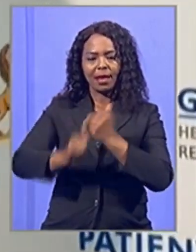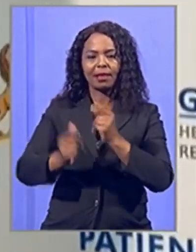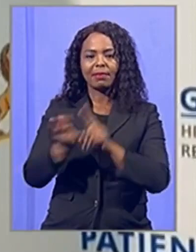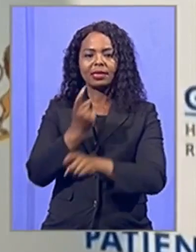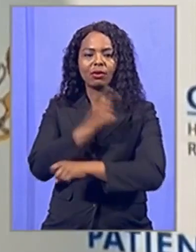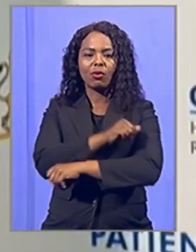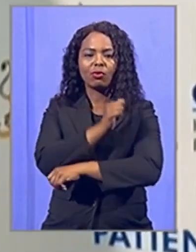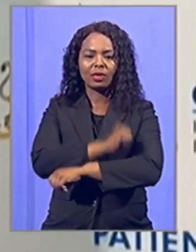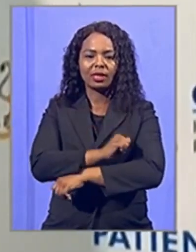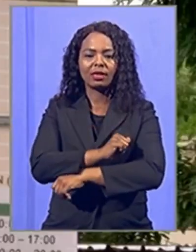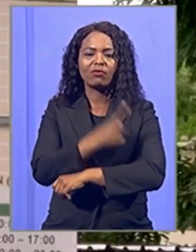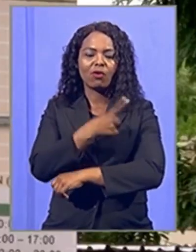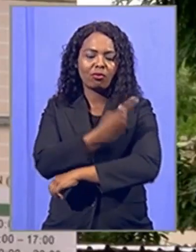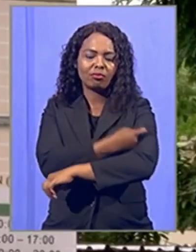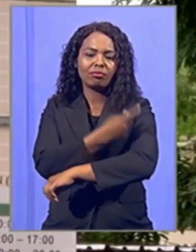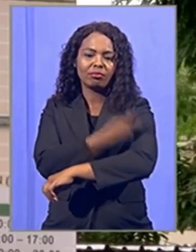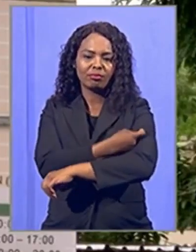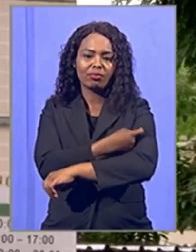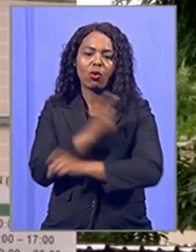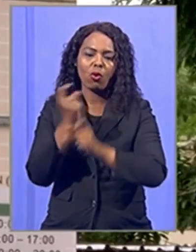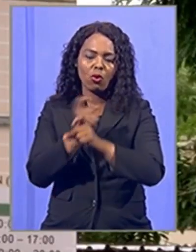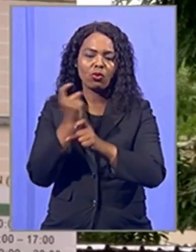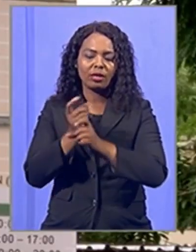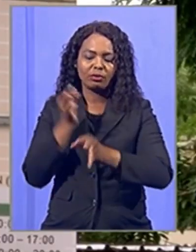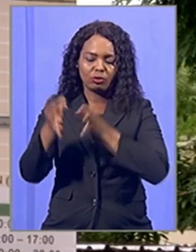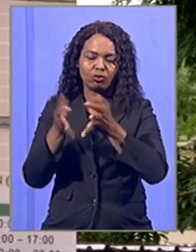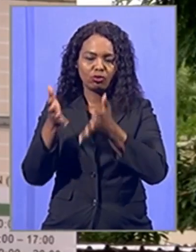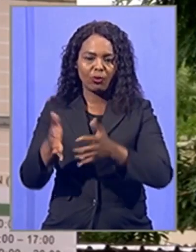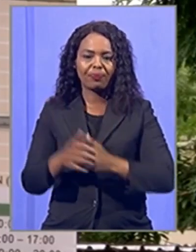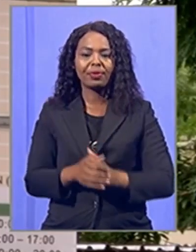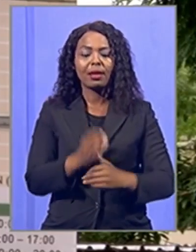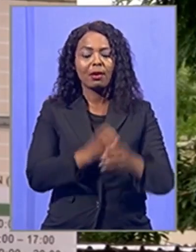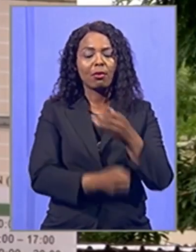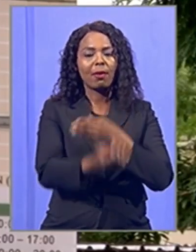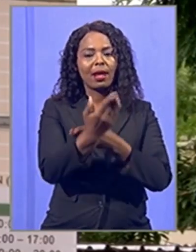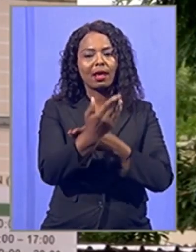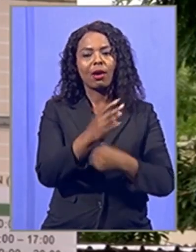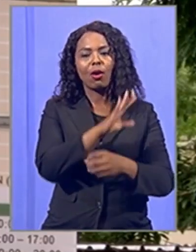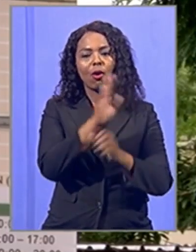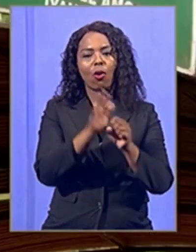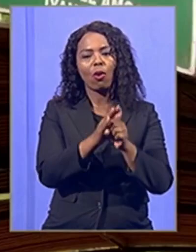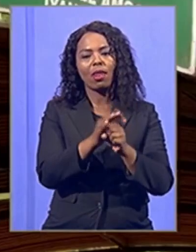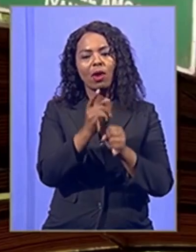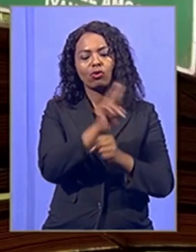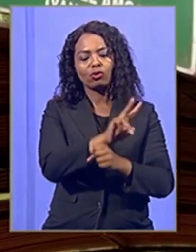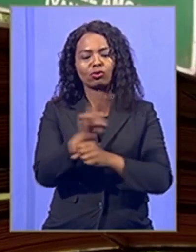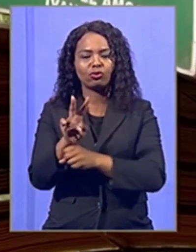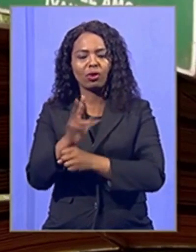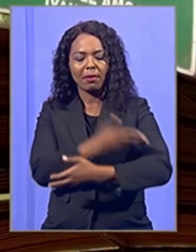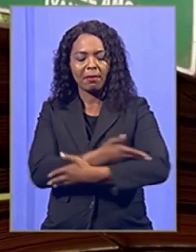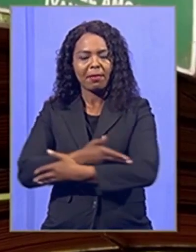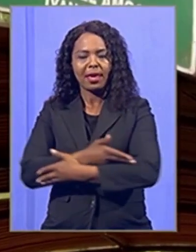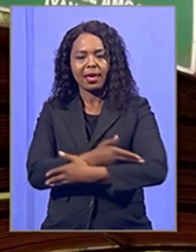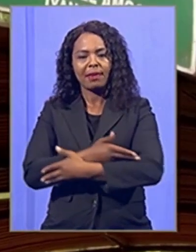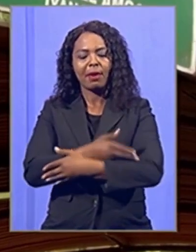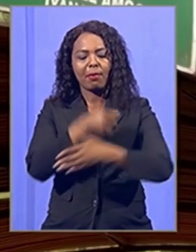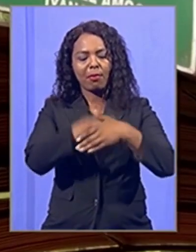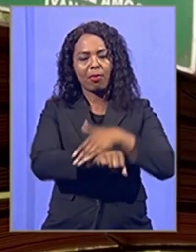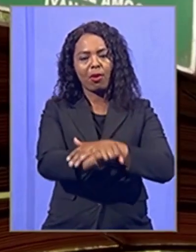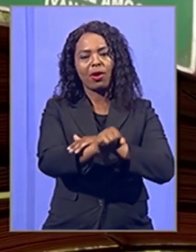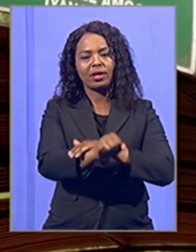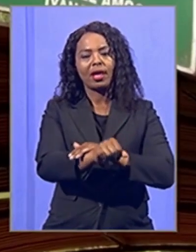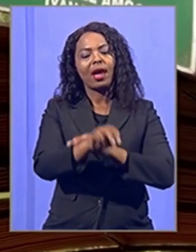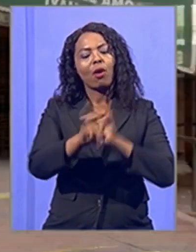clinic for immunization. Ka Mpumalanga go belegwe masea a 42 le hono go tswa ka maokelong a